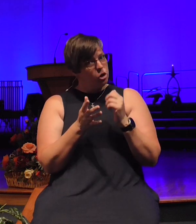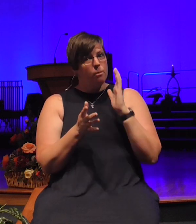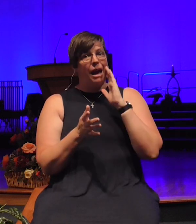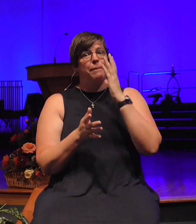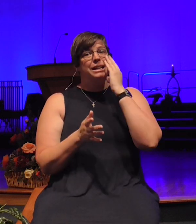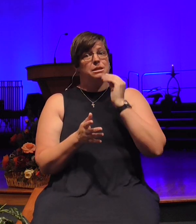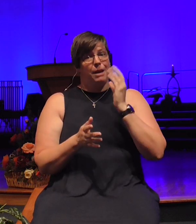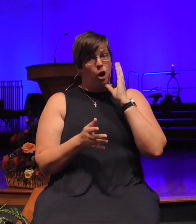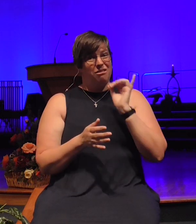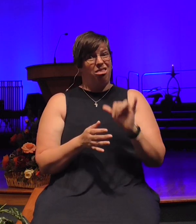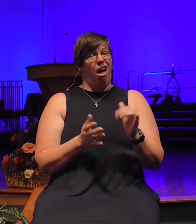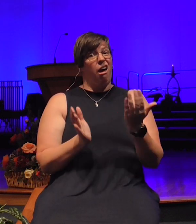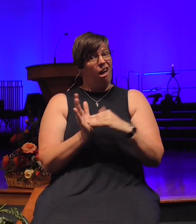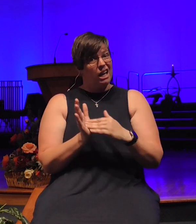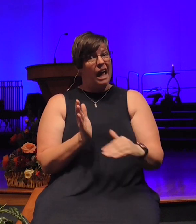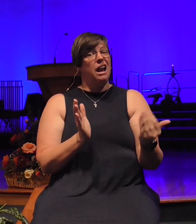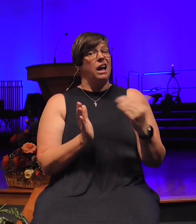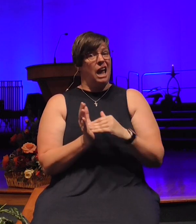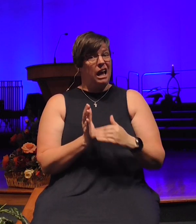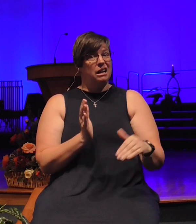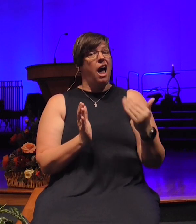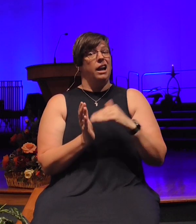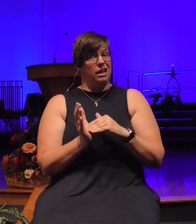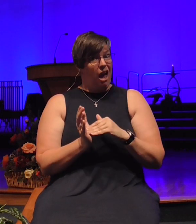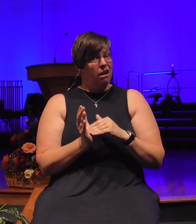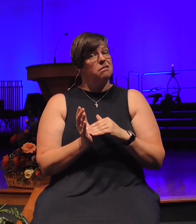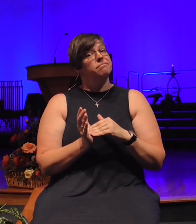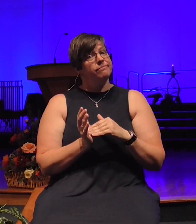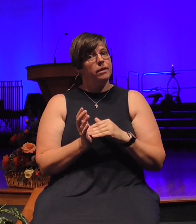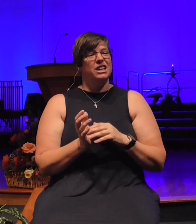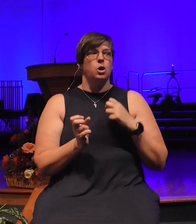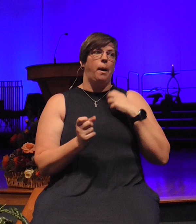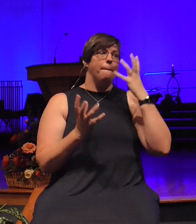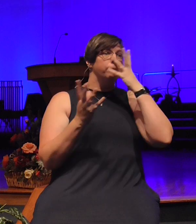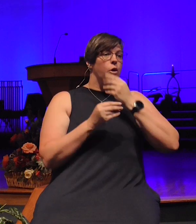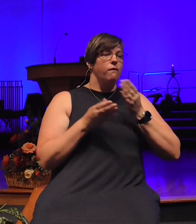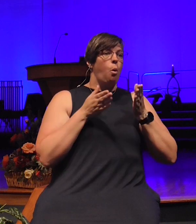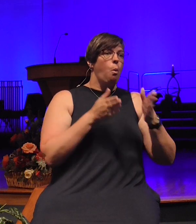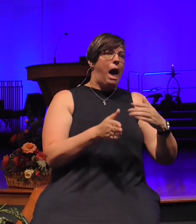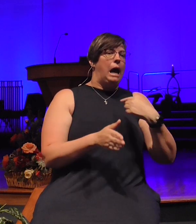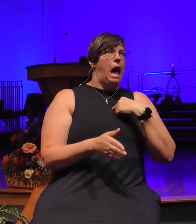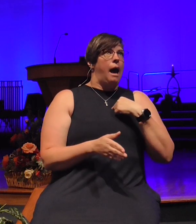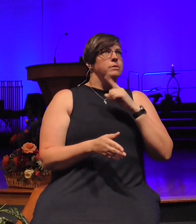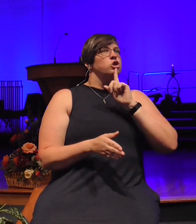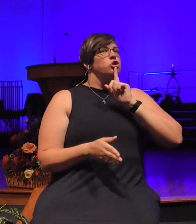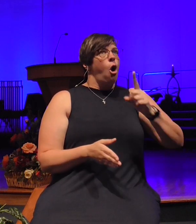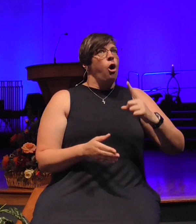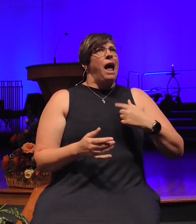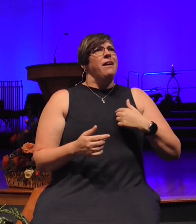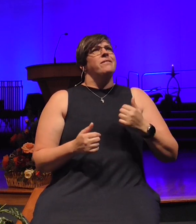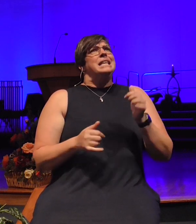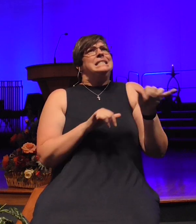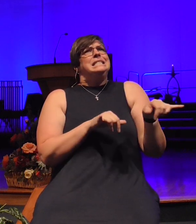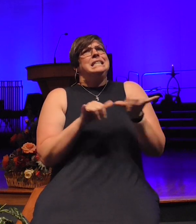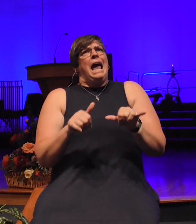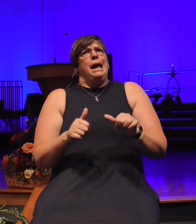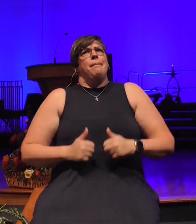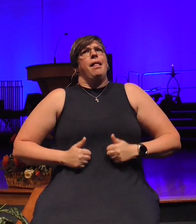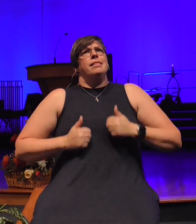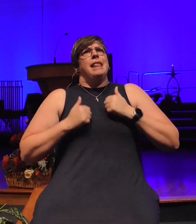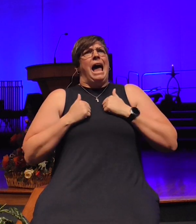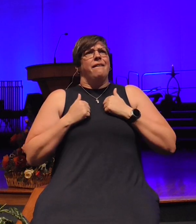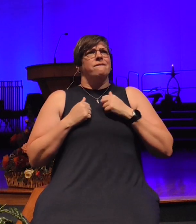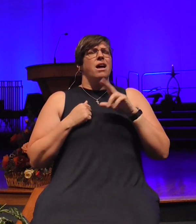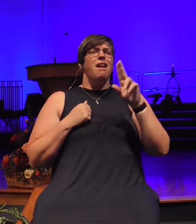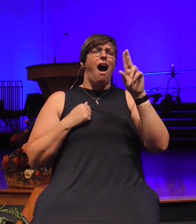to experience that again and again. And in a beautiful way, I am sure I could live the same life a limitless